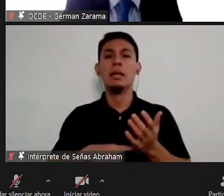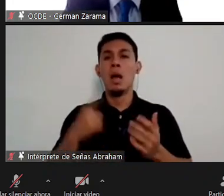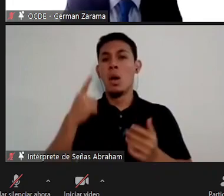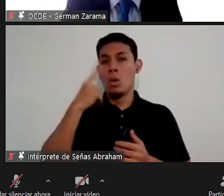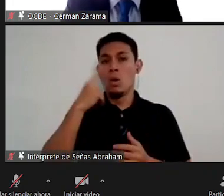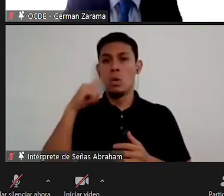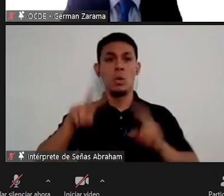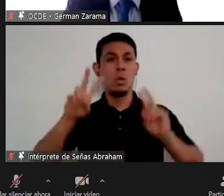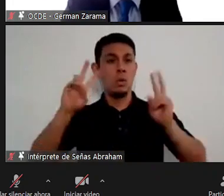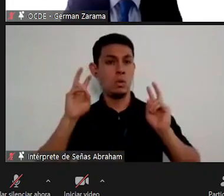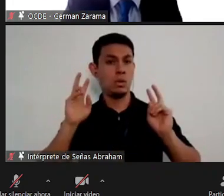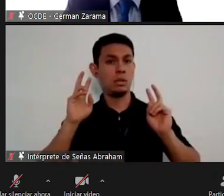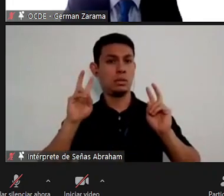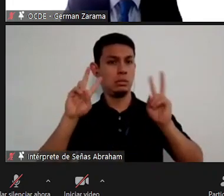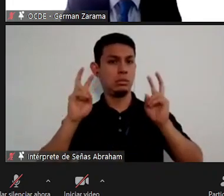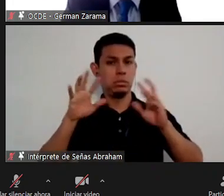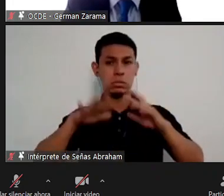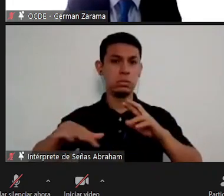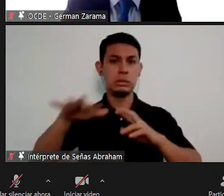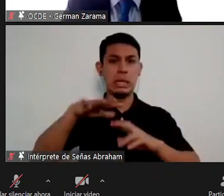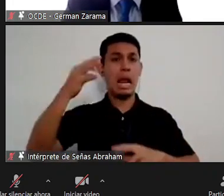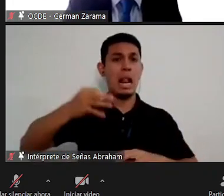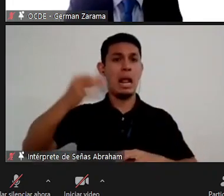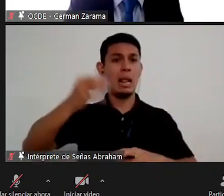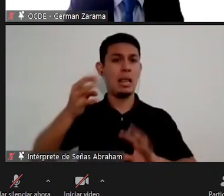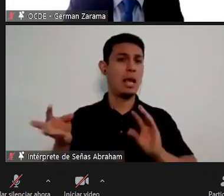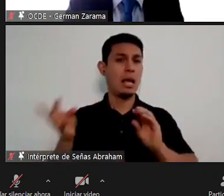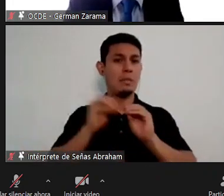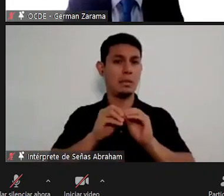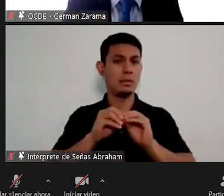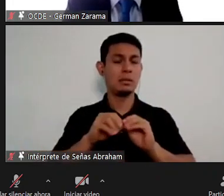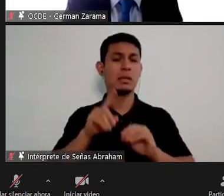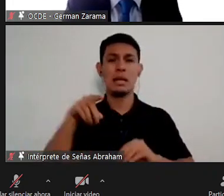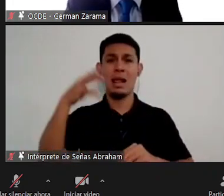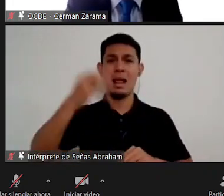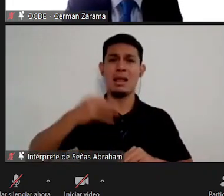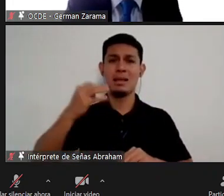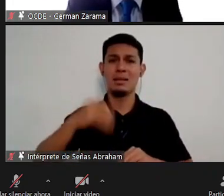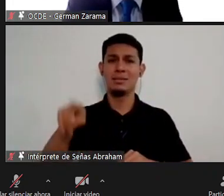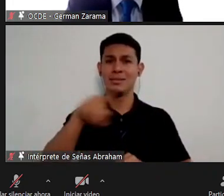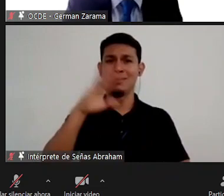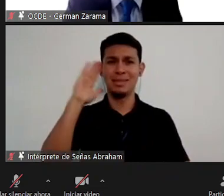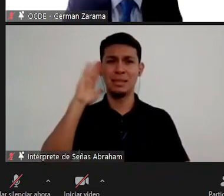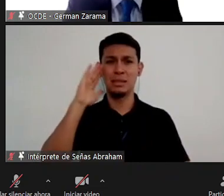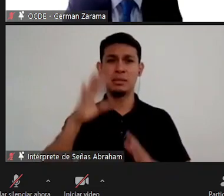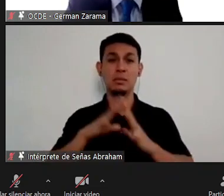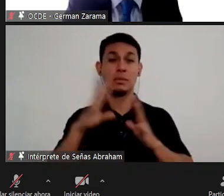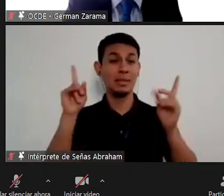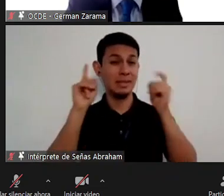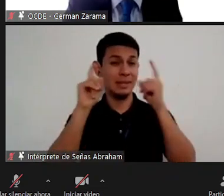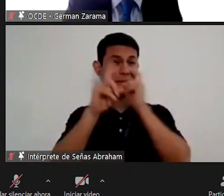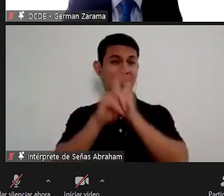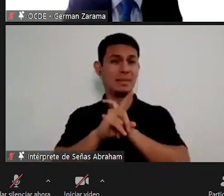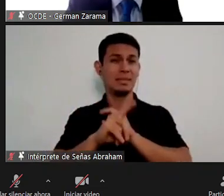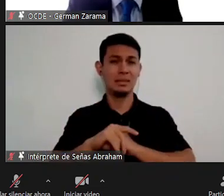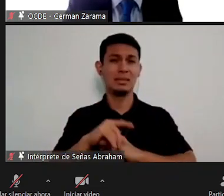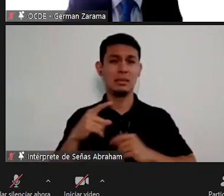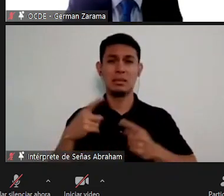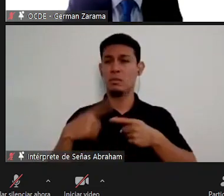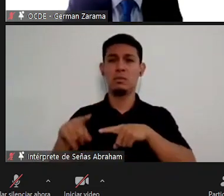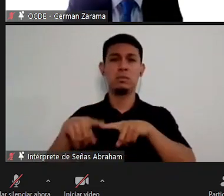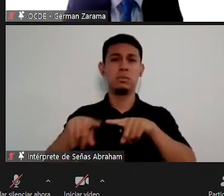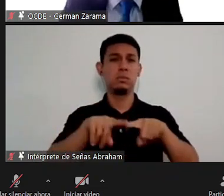plants have we need to cons understand that the context of the reality of where they're going to be implemented and it's a reality this is very